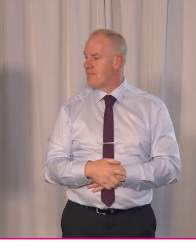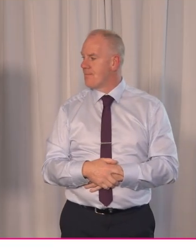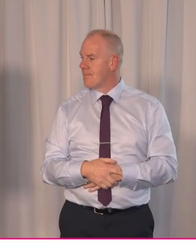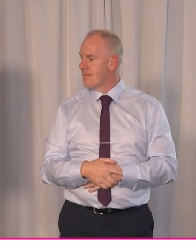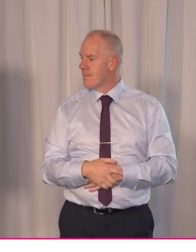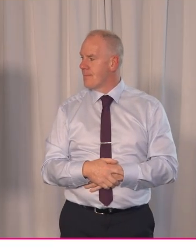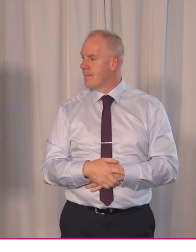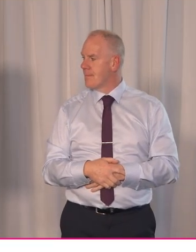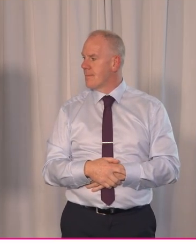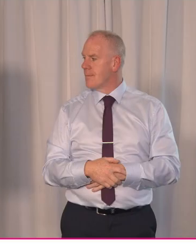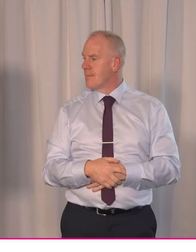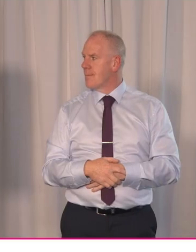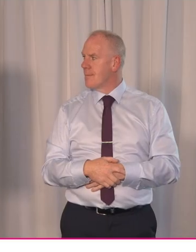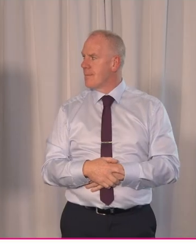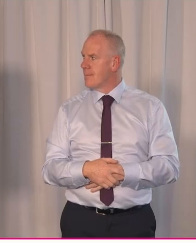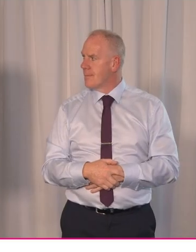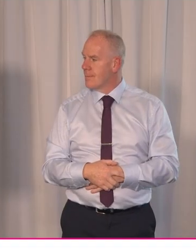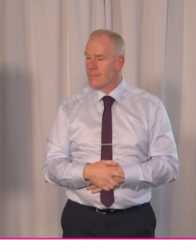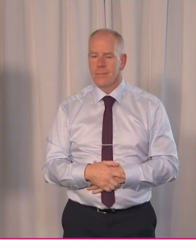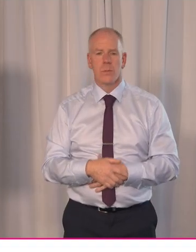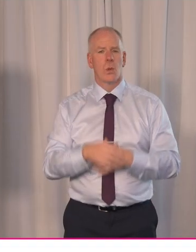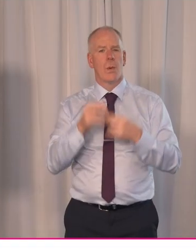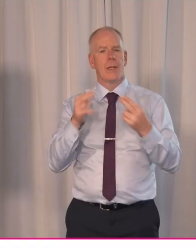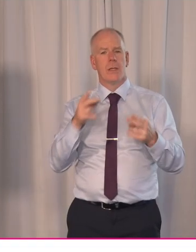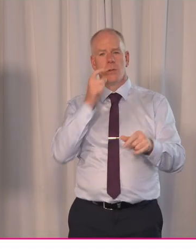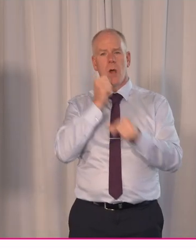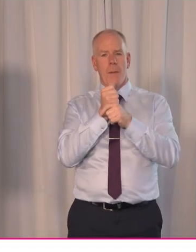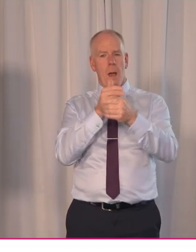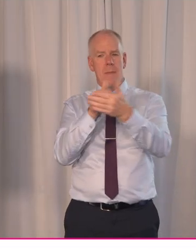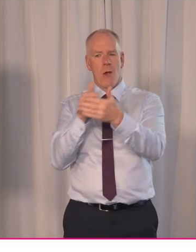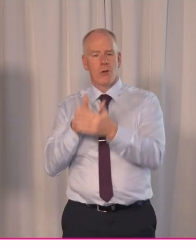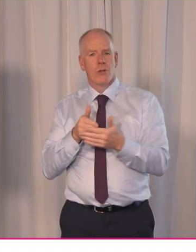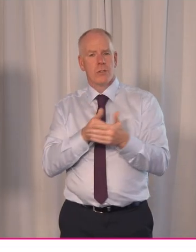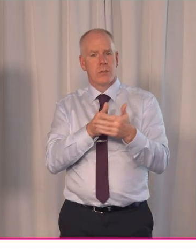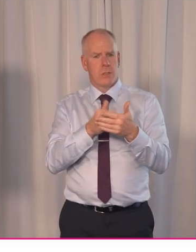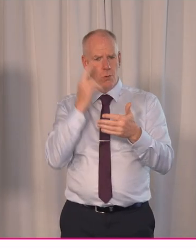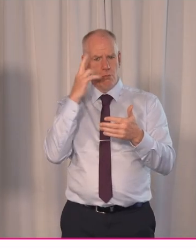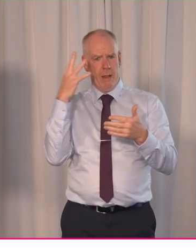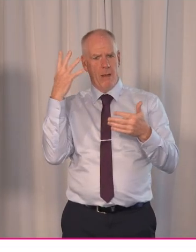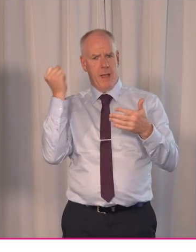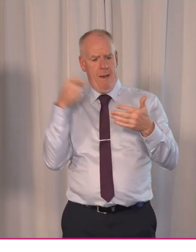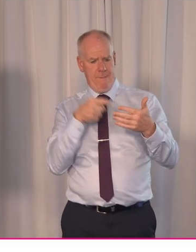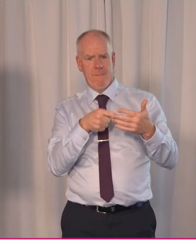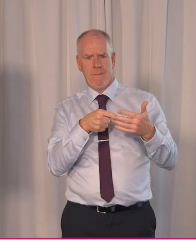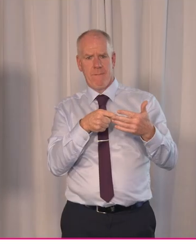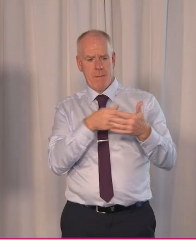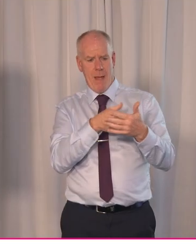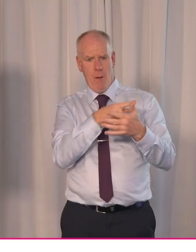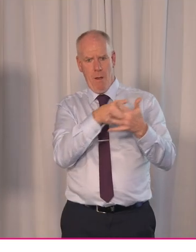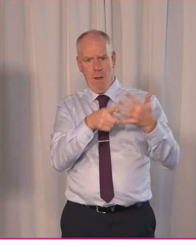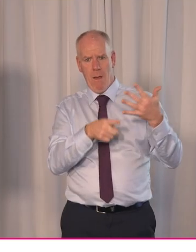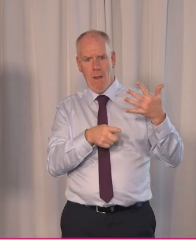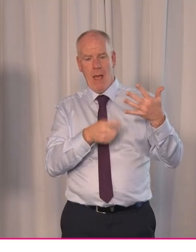I suppose we need to remove the barriers, so recognize that they are barriers, and how we